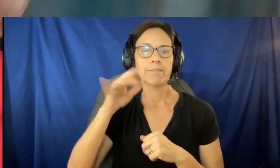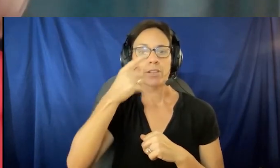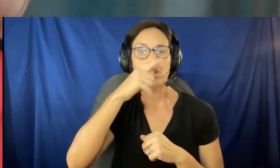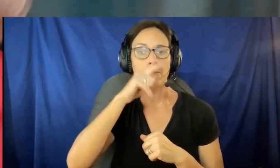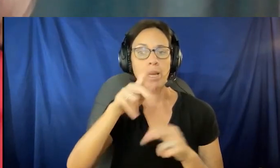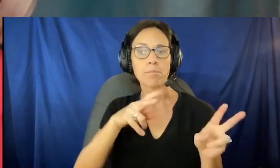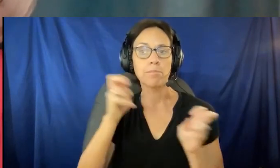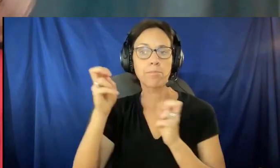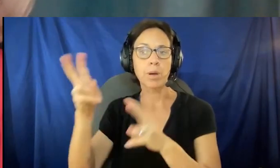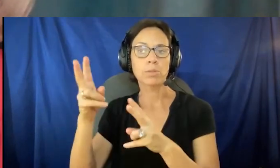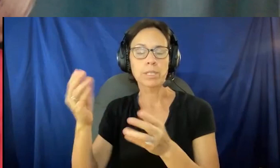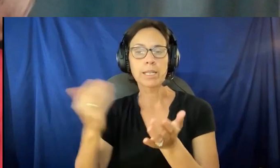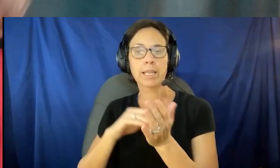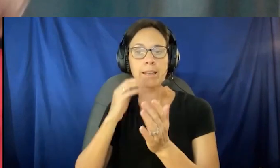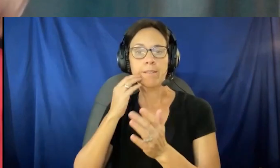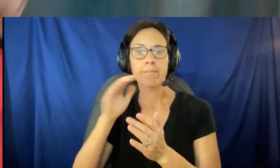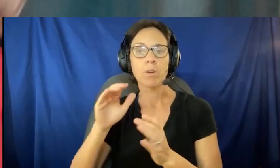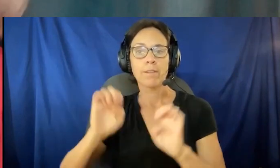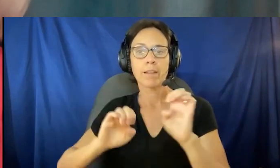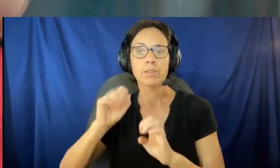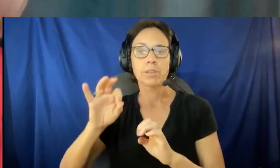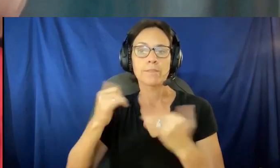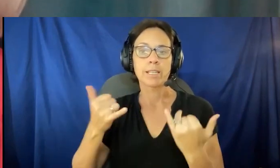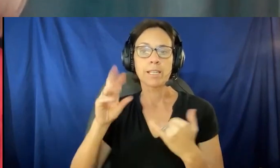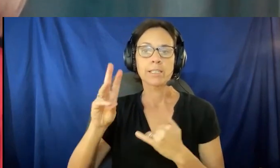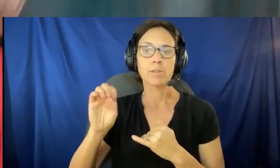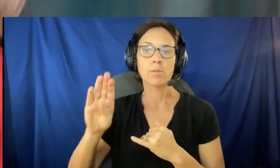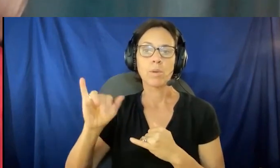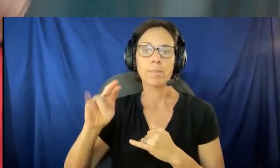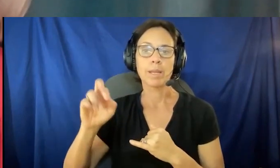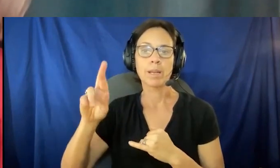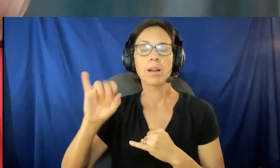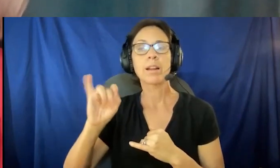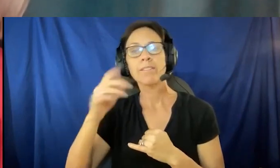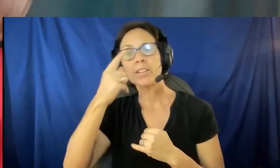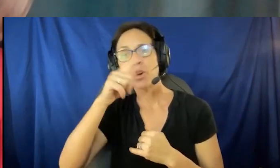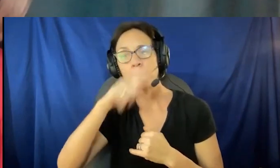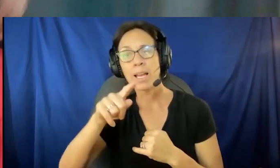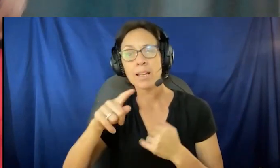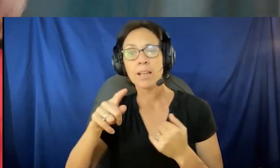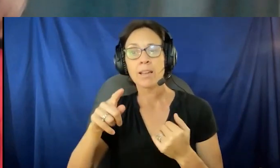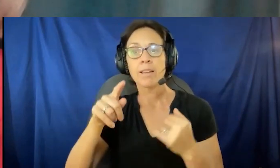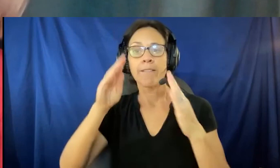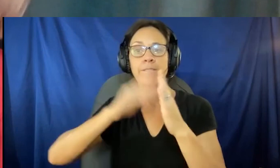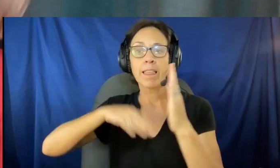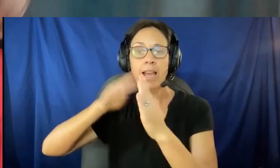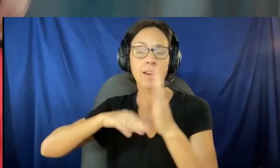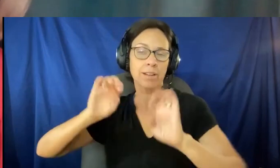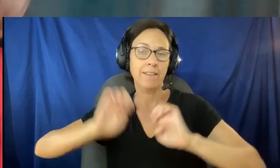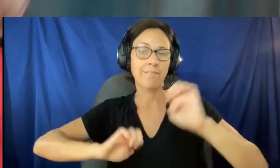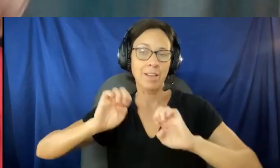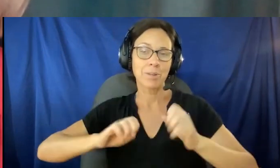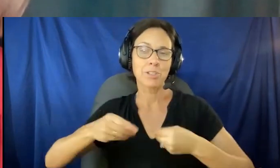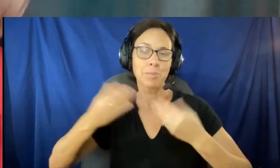for an evaluation for today's webinar. If you could please take a minute and give us some feedback and fill out that evaluation. It'll just take a minute or